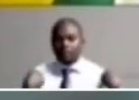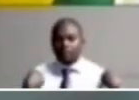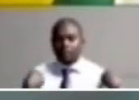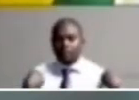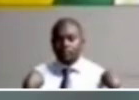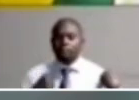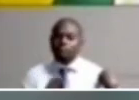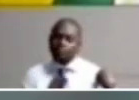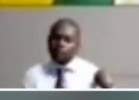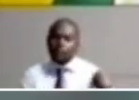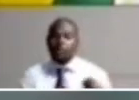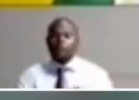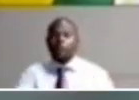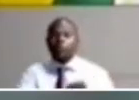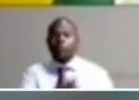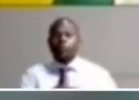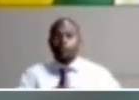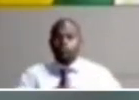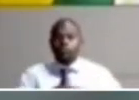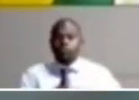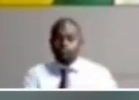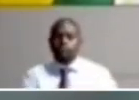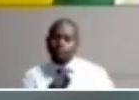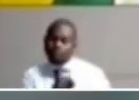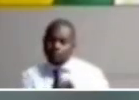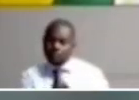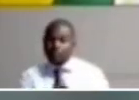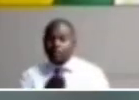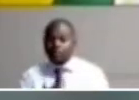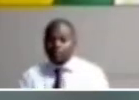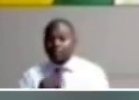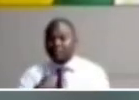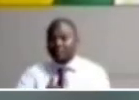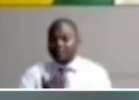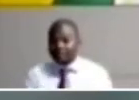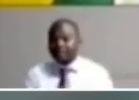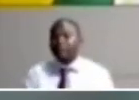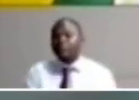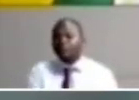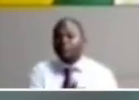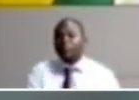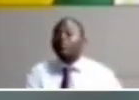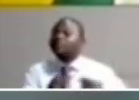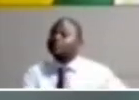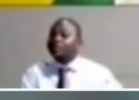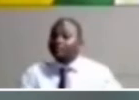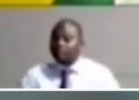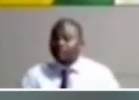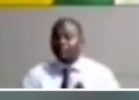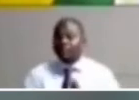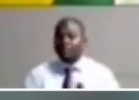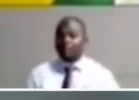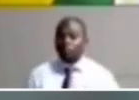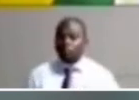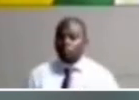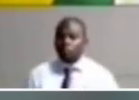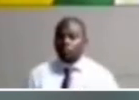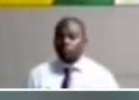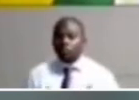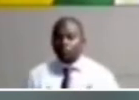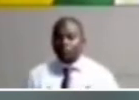On account of this pandemic, some sectors of the economy are suffering, such as tourism